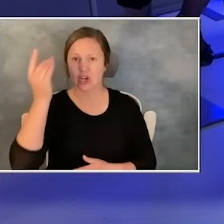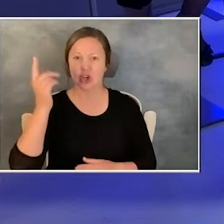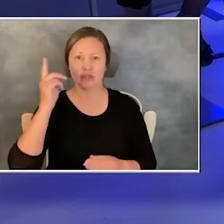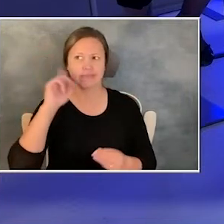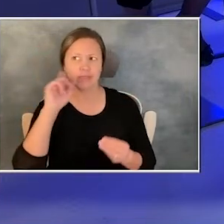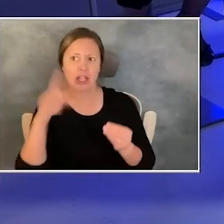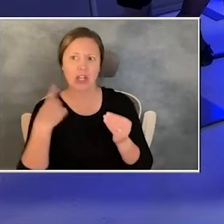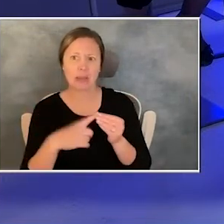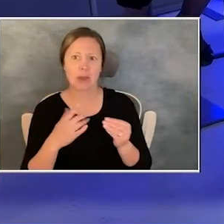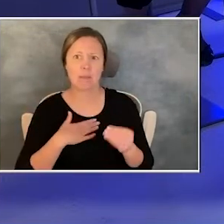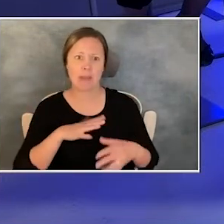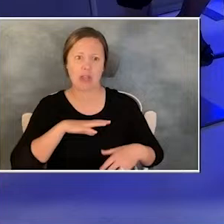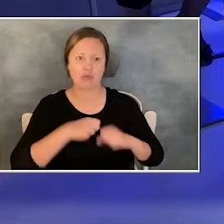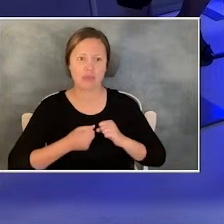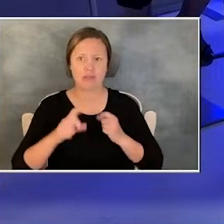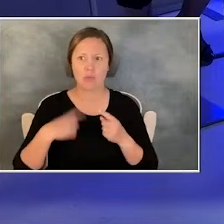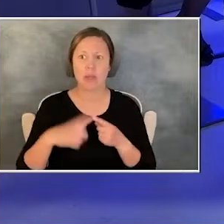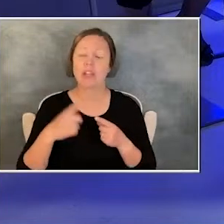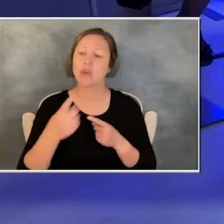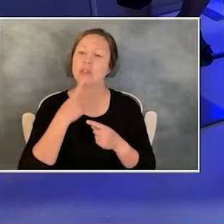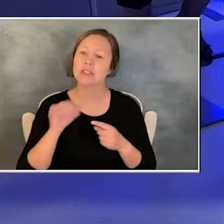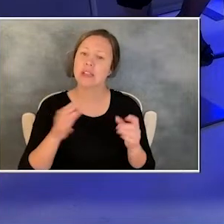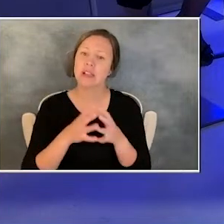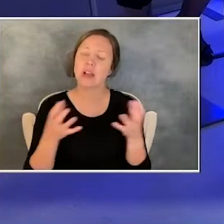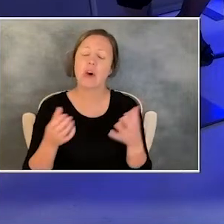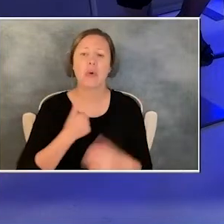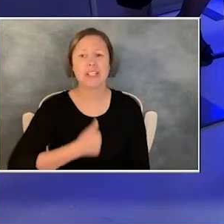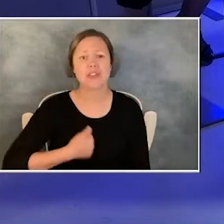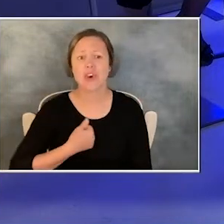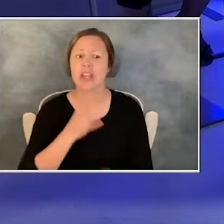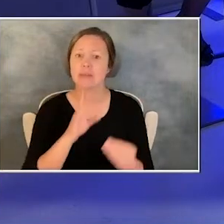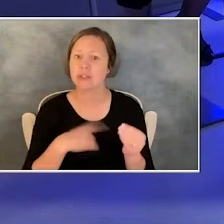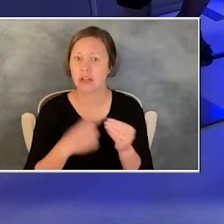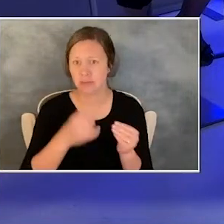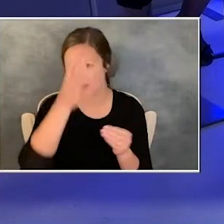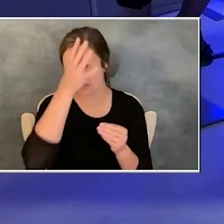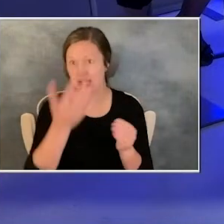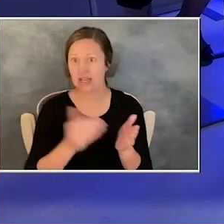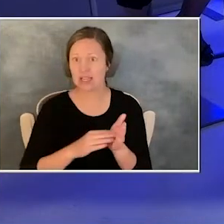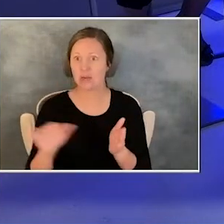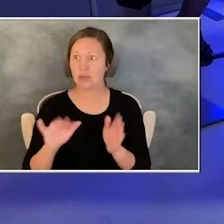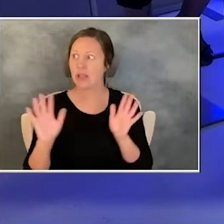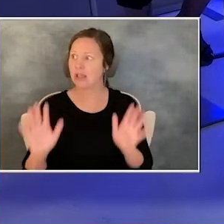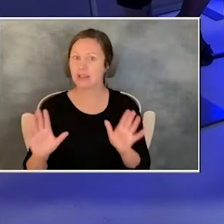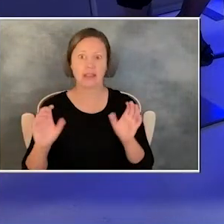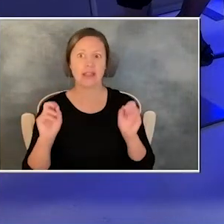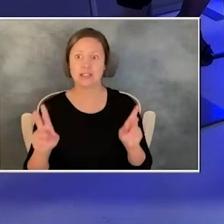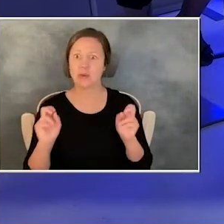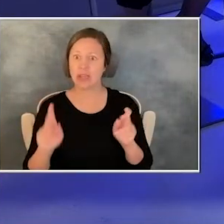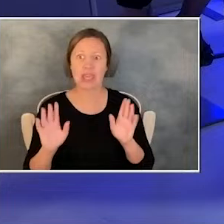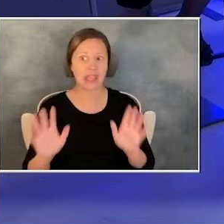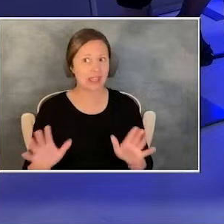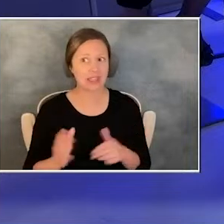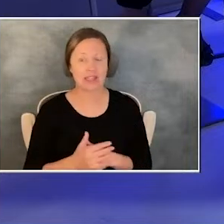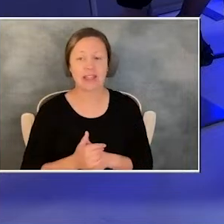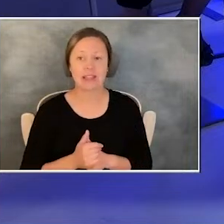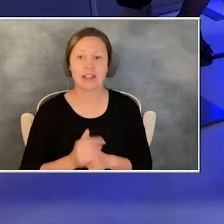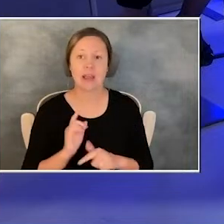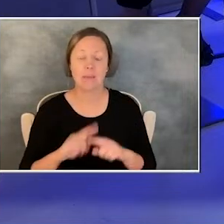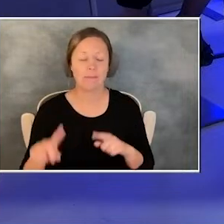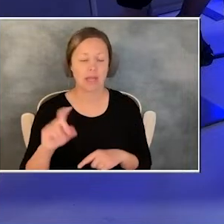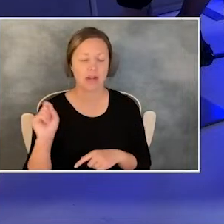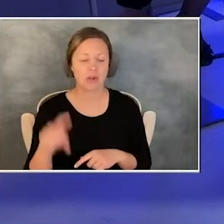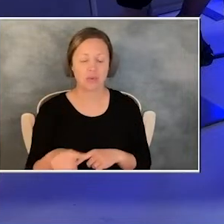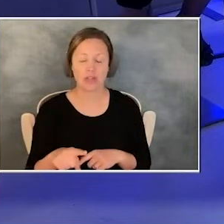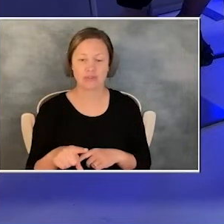so, and you say that a lot. Sorry, guys. Sorry, I'm talking about Dad again. And we're like, it's okay, Alexis. We got you. But a question is just, how